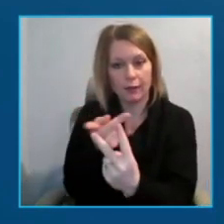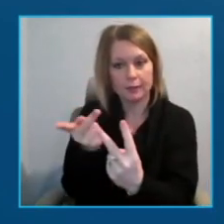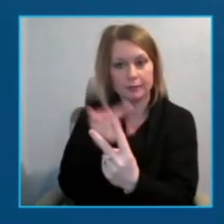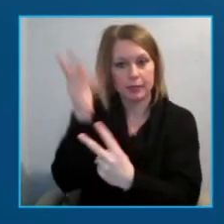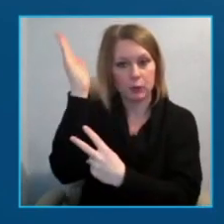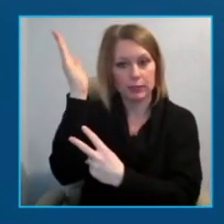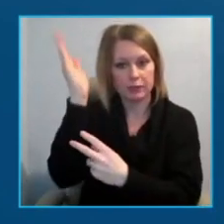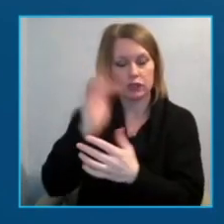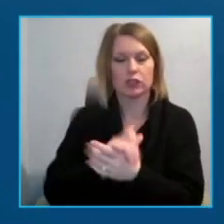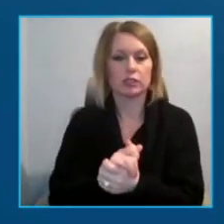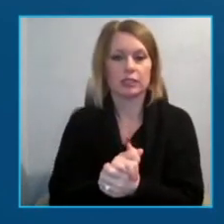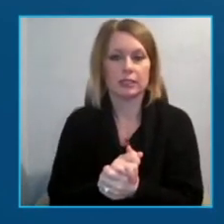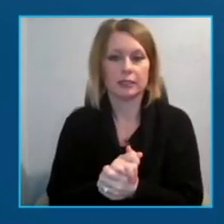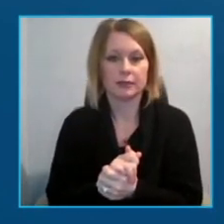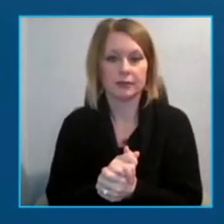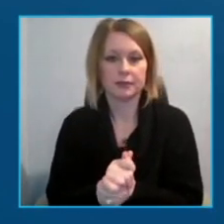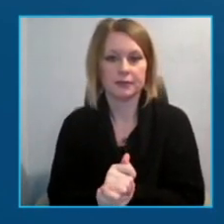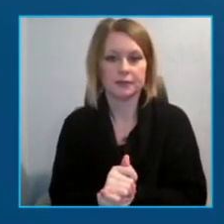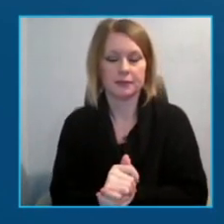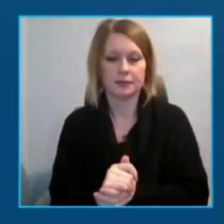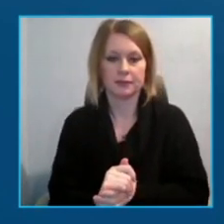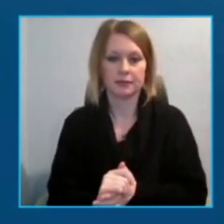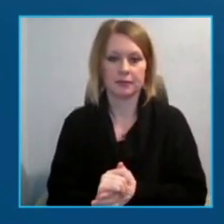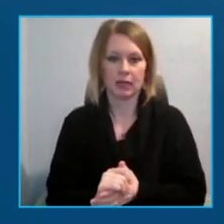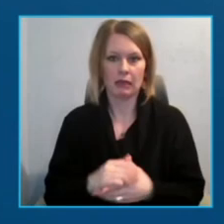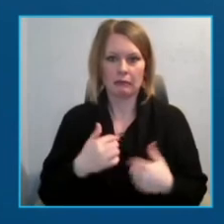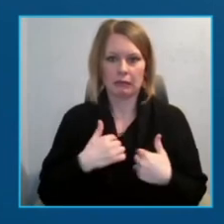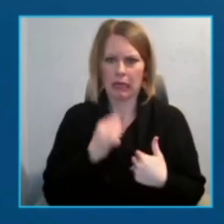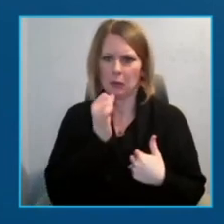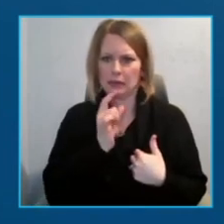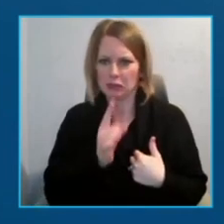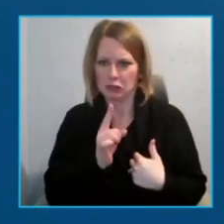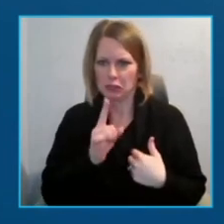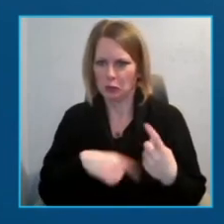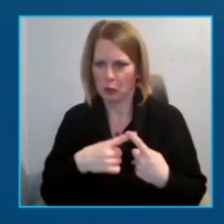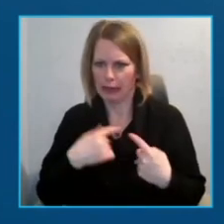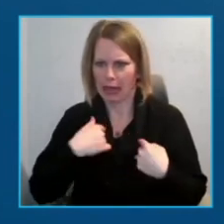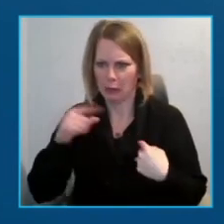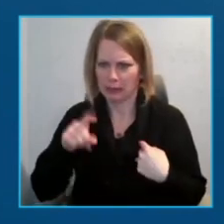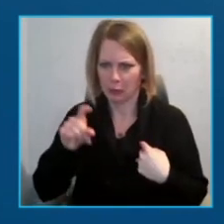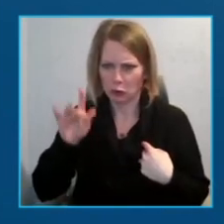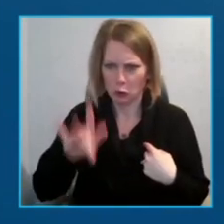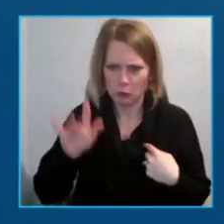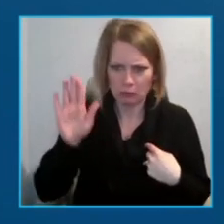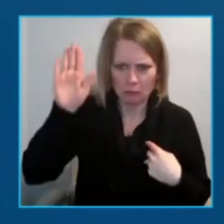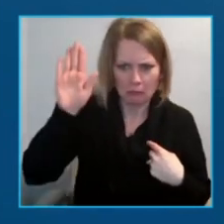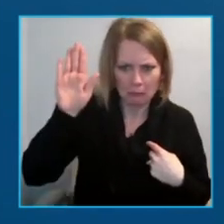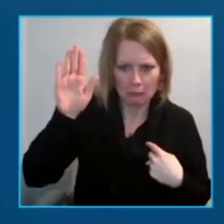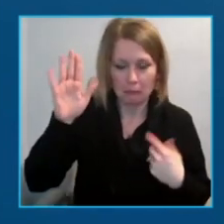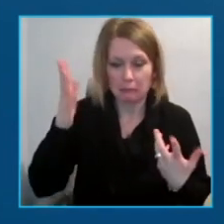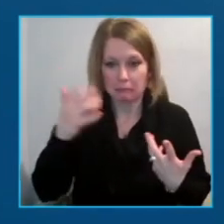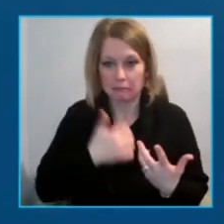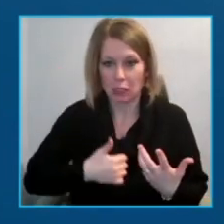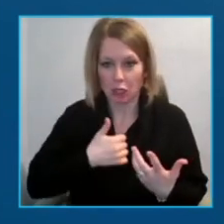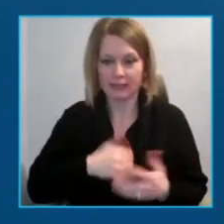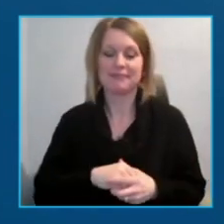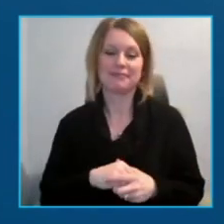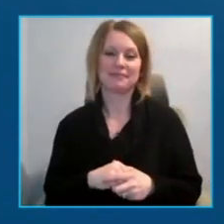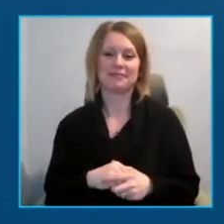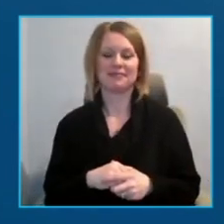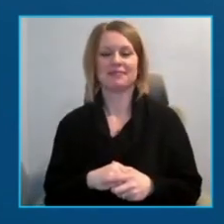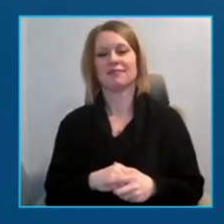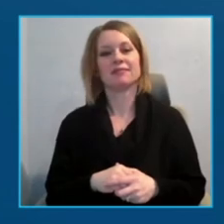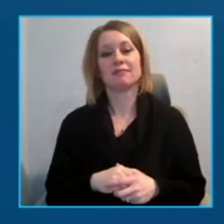wasn't quite clear, I guess, on the process for when we were supposed to raise those questions and the mechanism. But it's also relevant to the